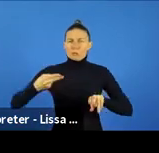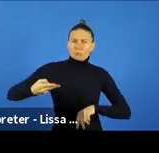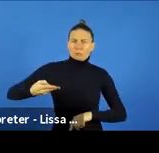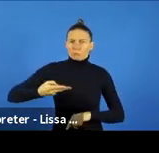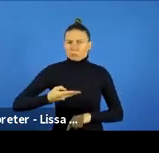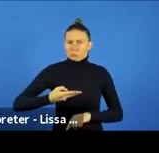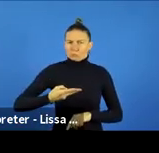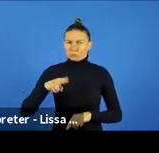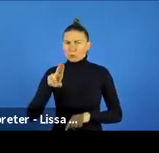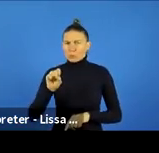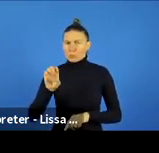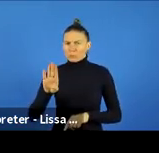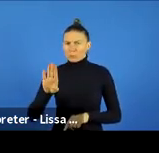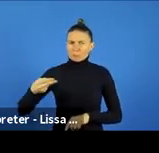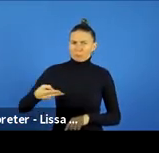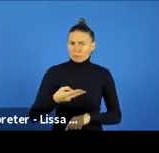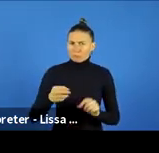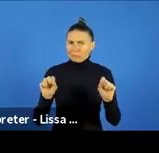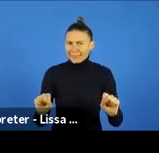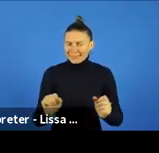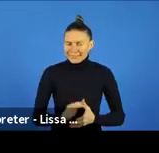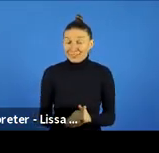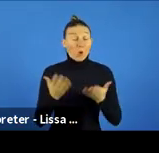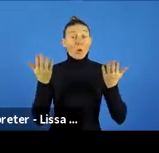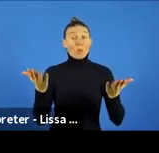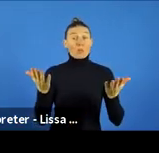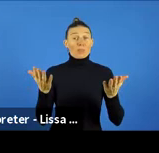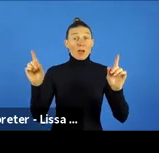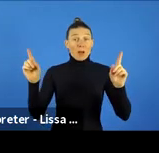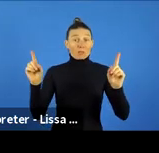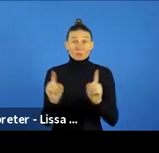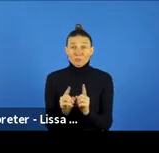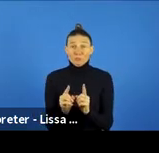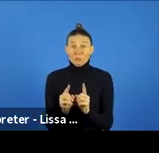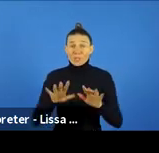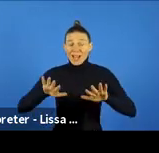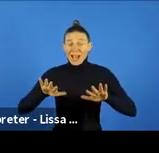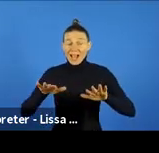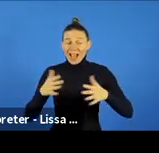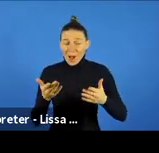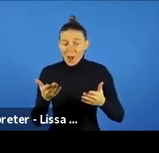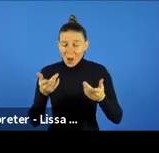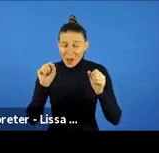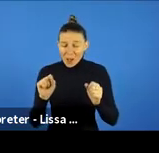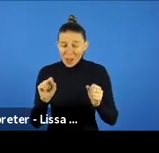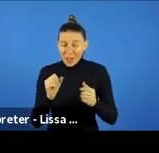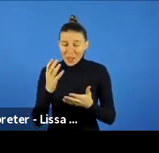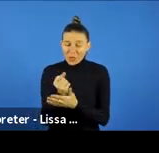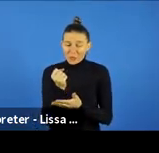Yes, that's a short story of the long story about Amaneo and Amaneo